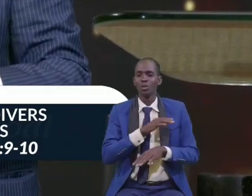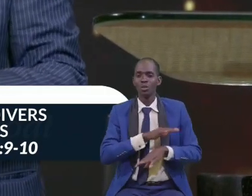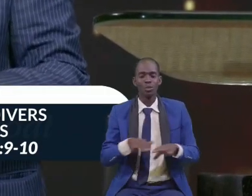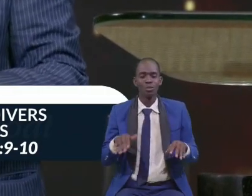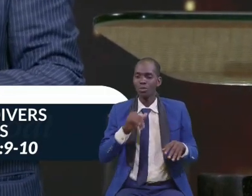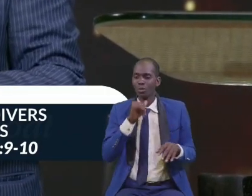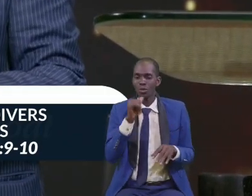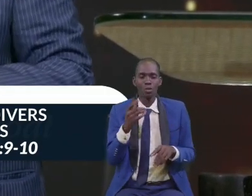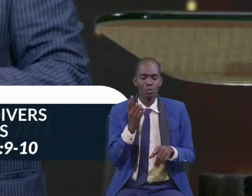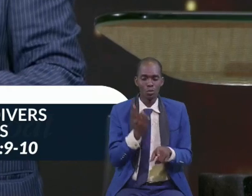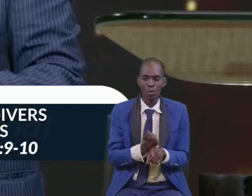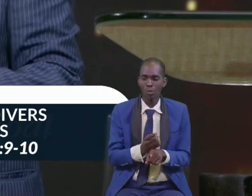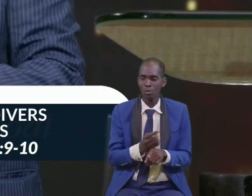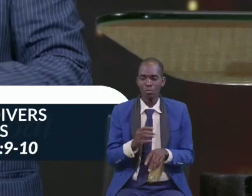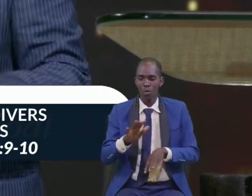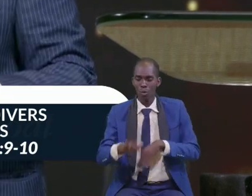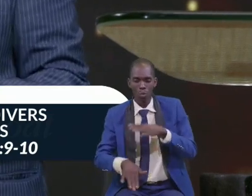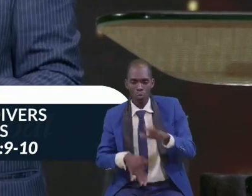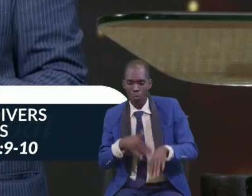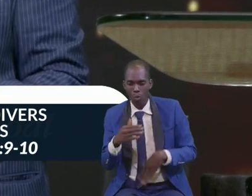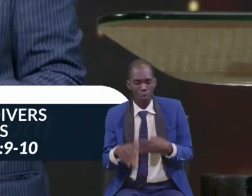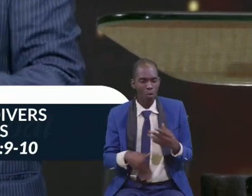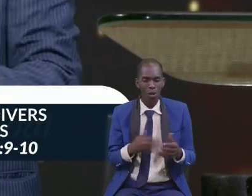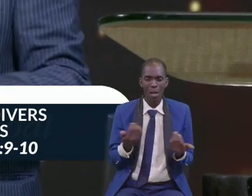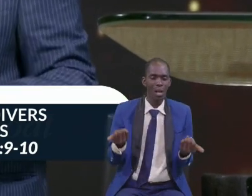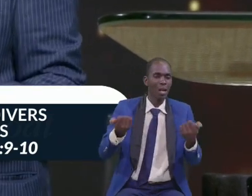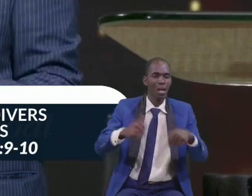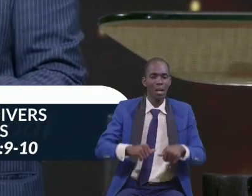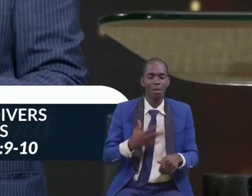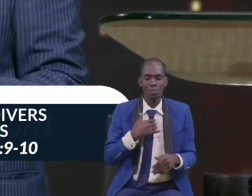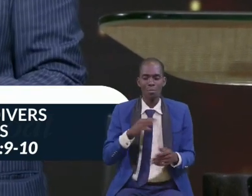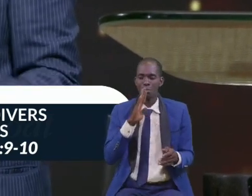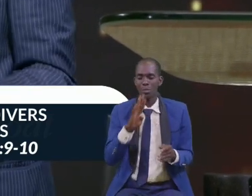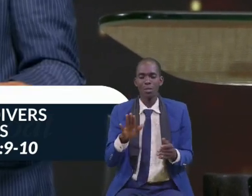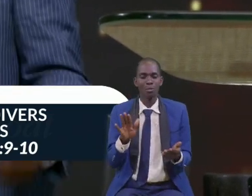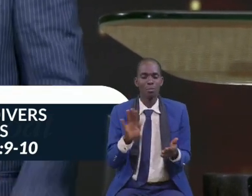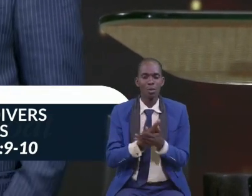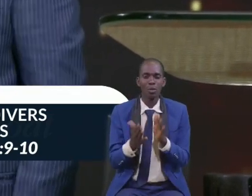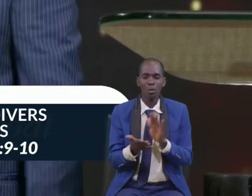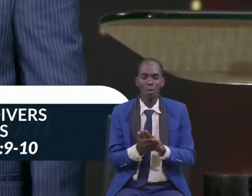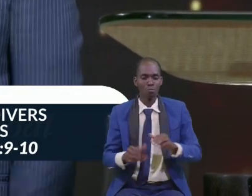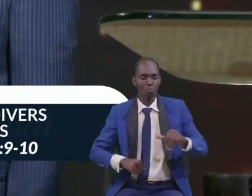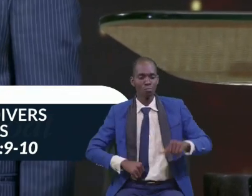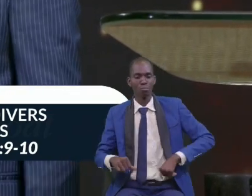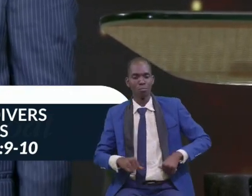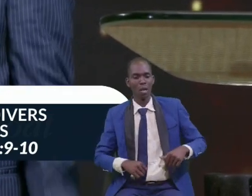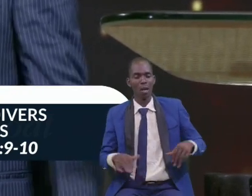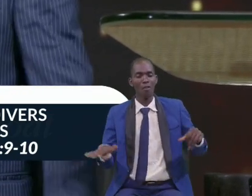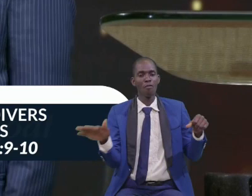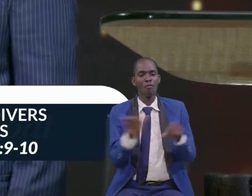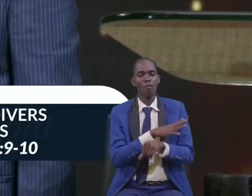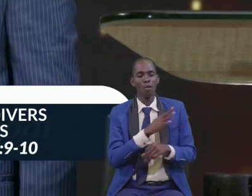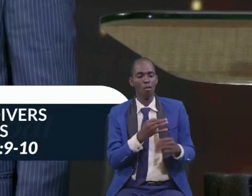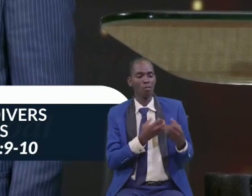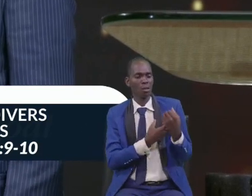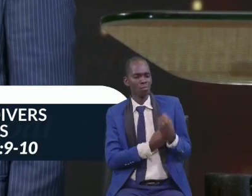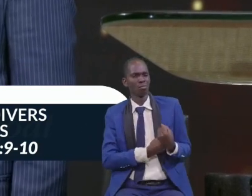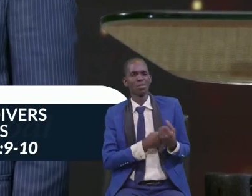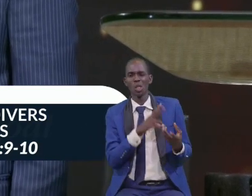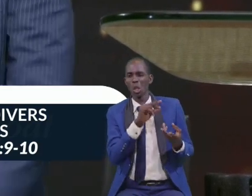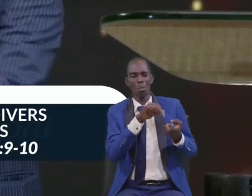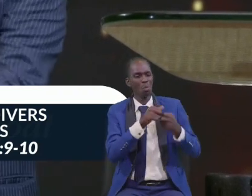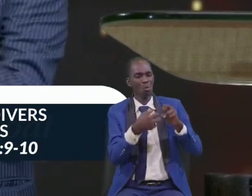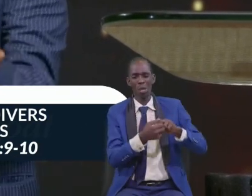walk blindly and then overconfident, self-confident, as if there's no problem,